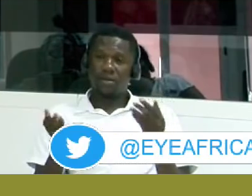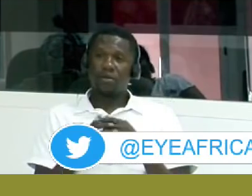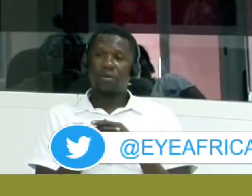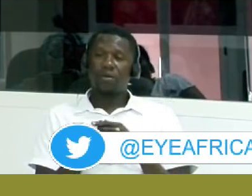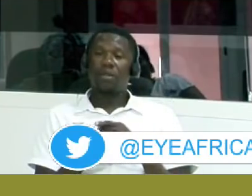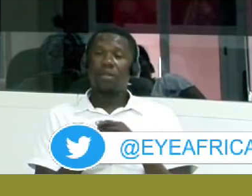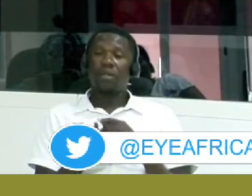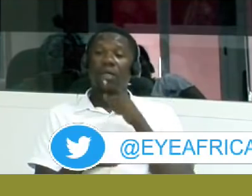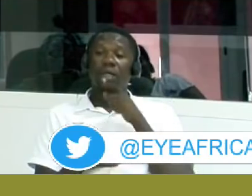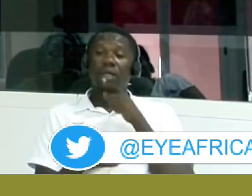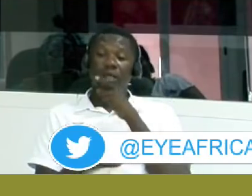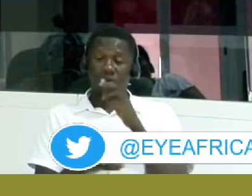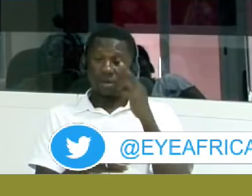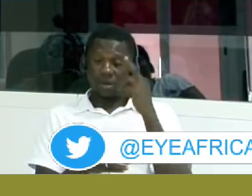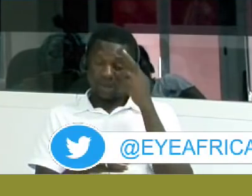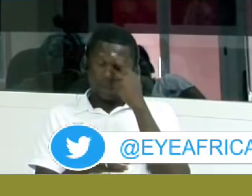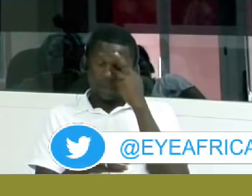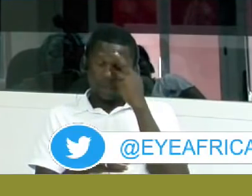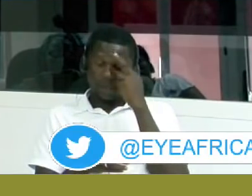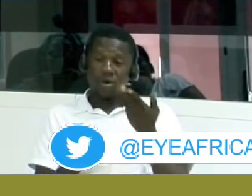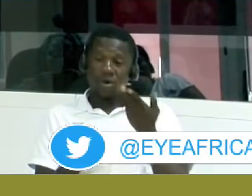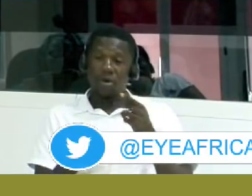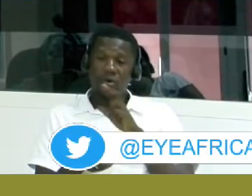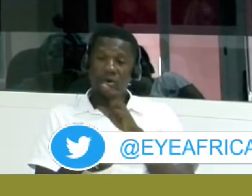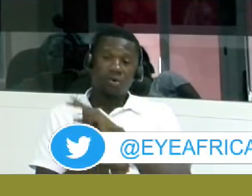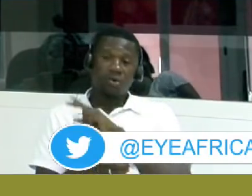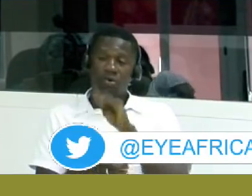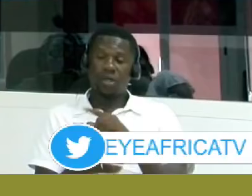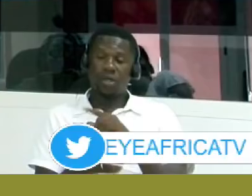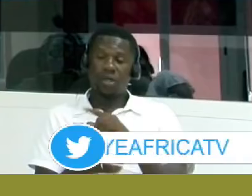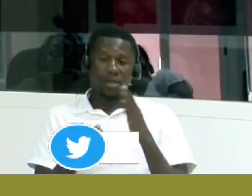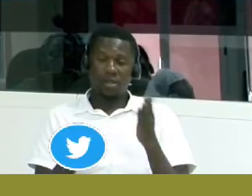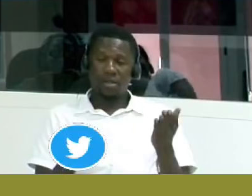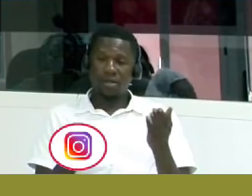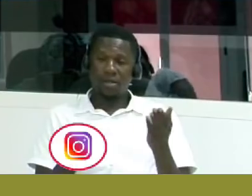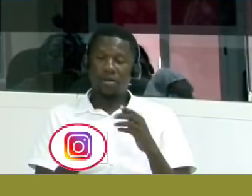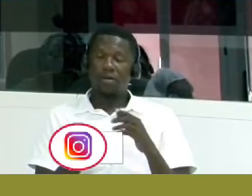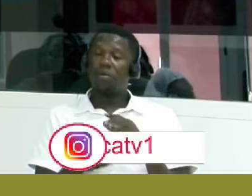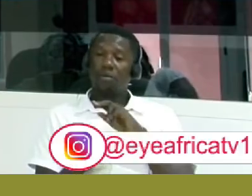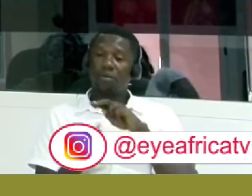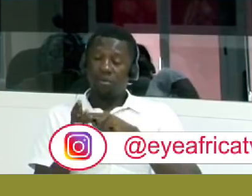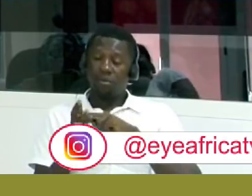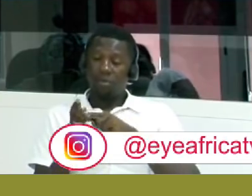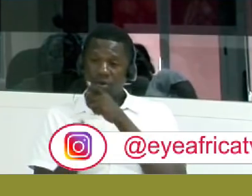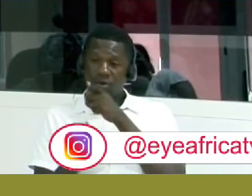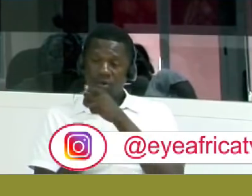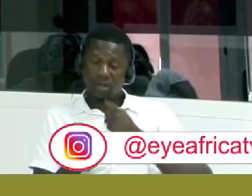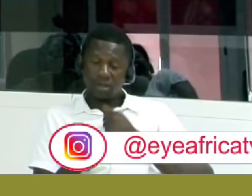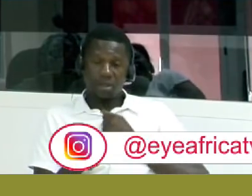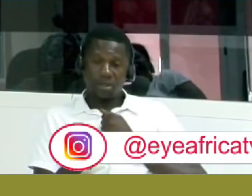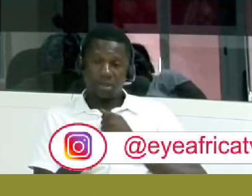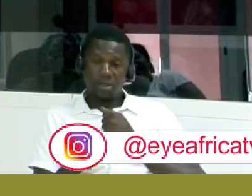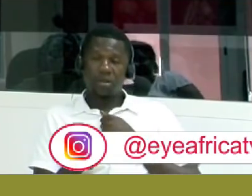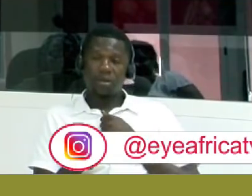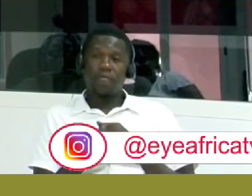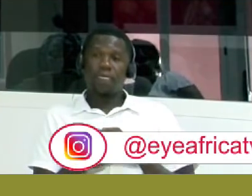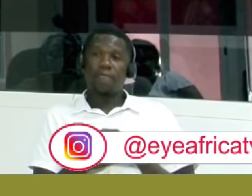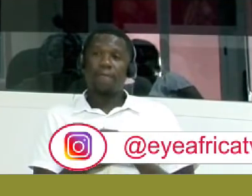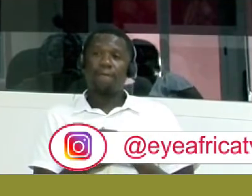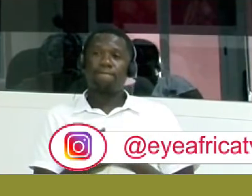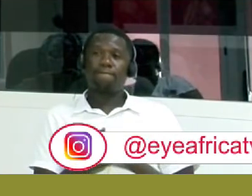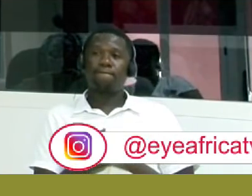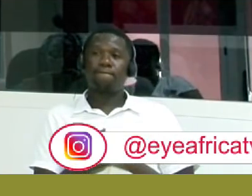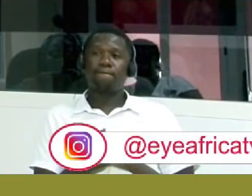was the reason why you did not do anything. Yes. So you were scared that you would be... I'm not scared of losing my